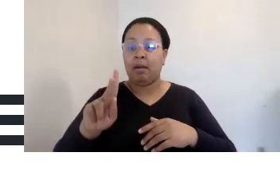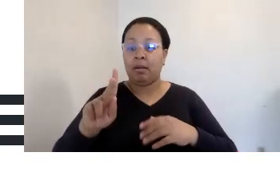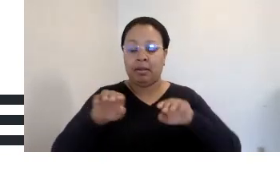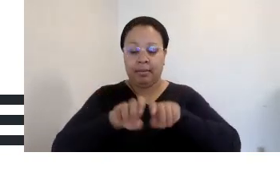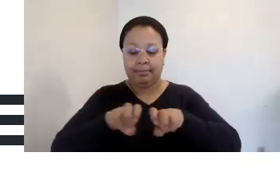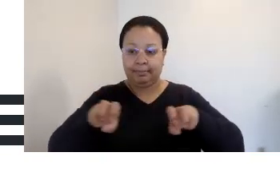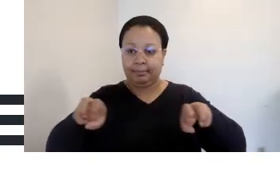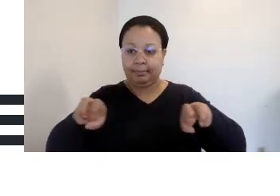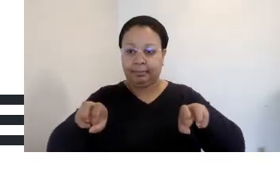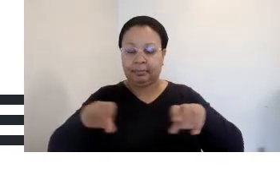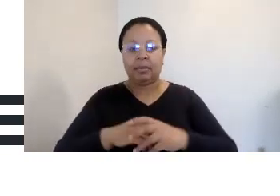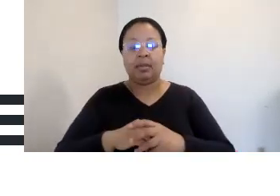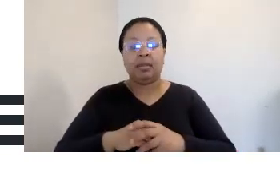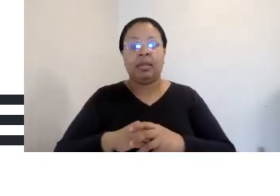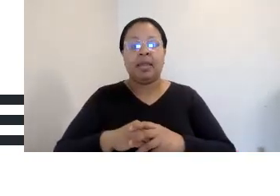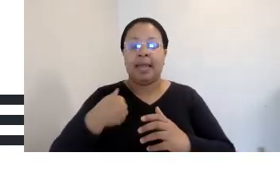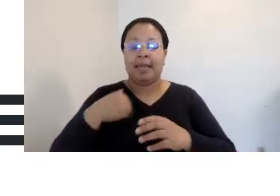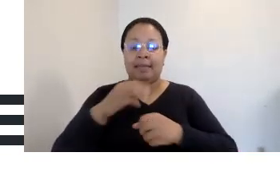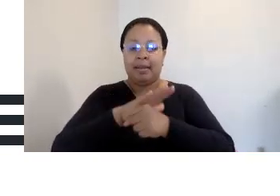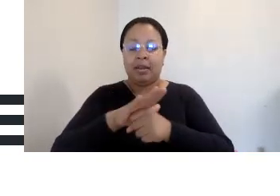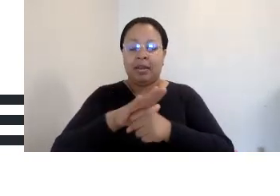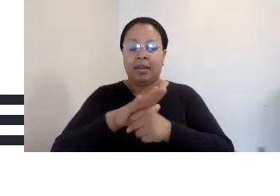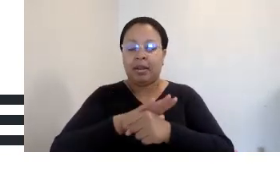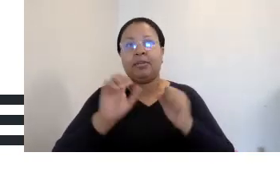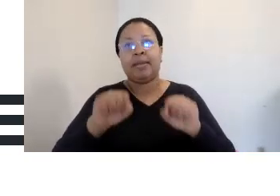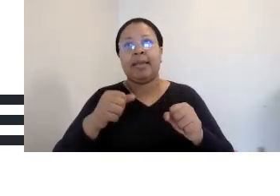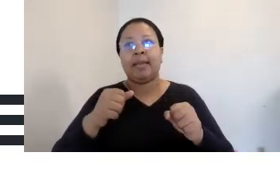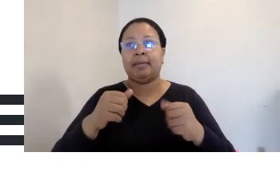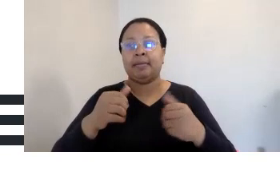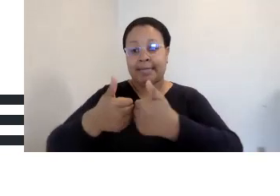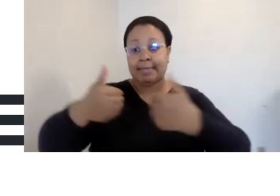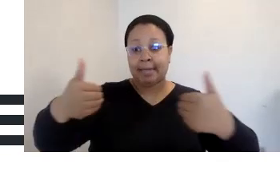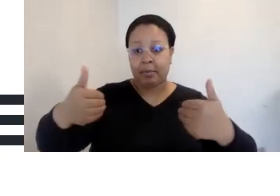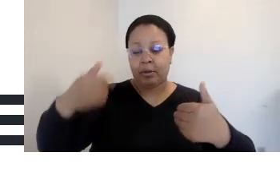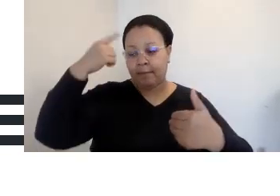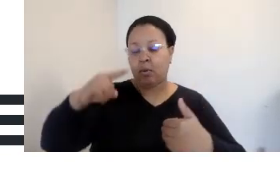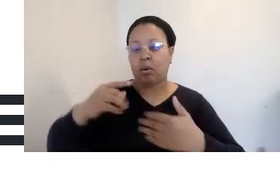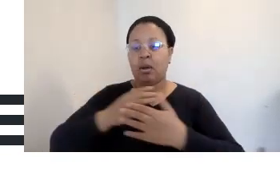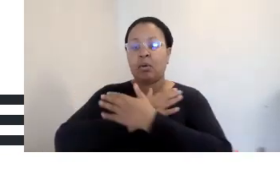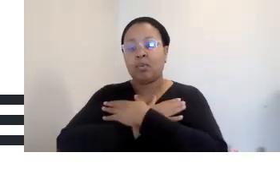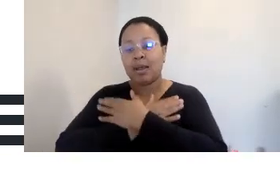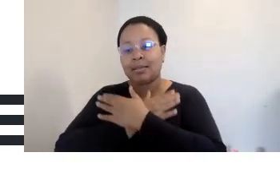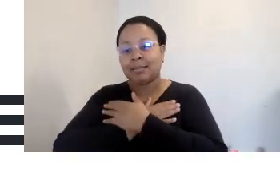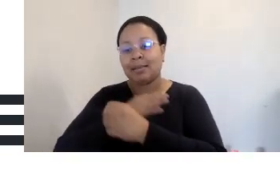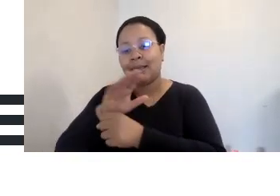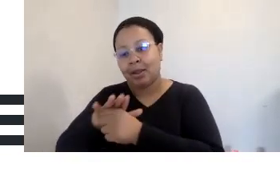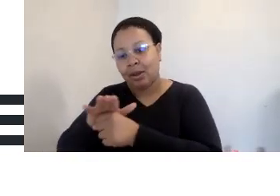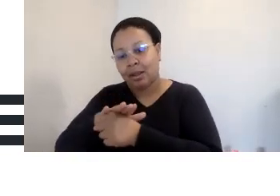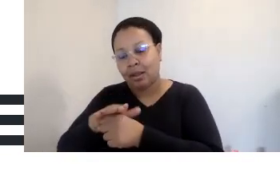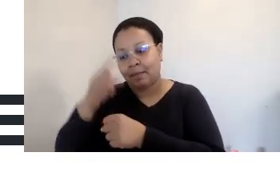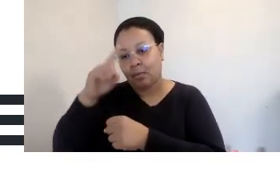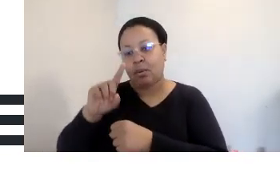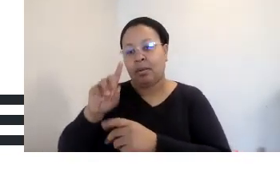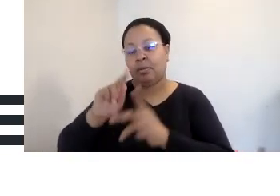areas where you can partition off for designated rest spaces. You also want